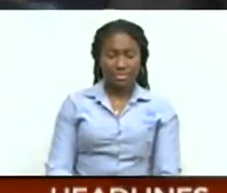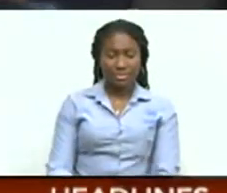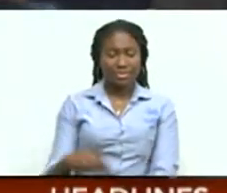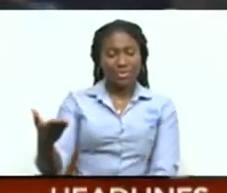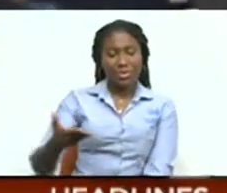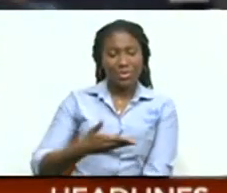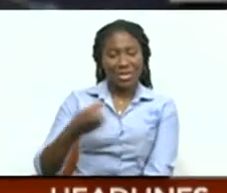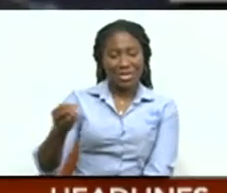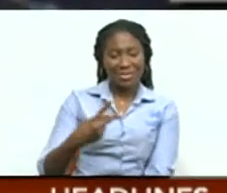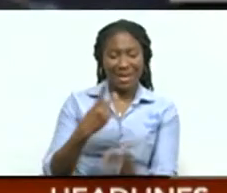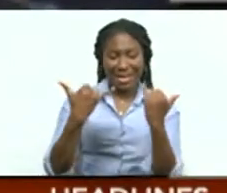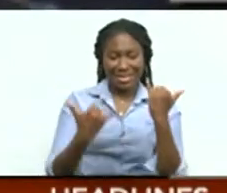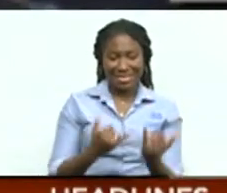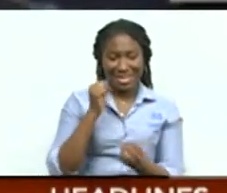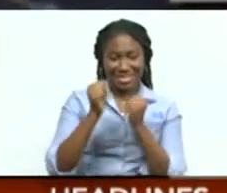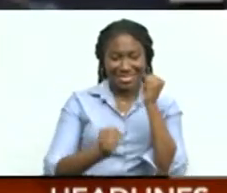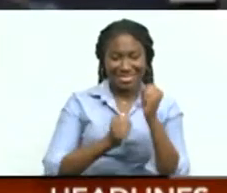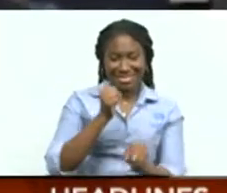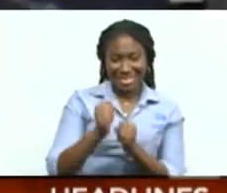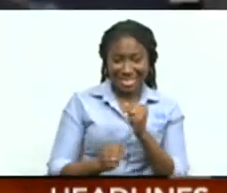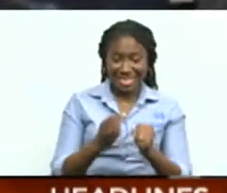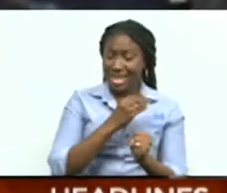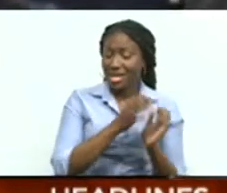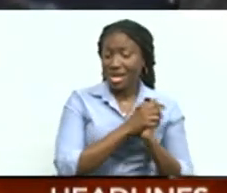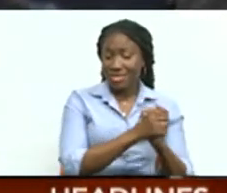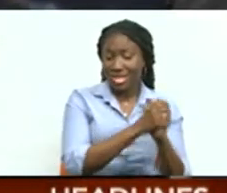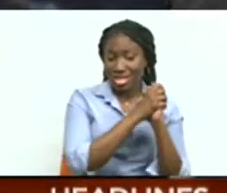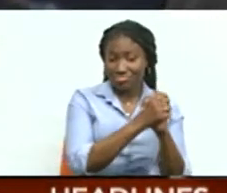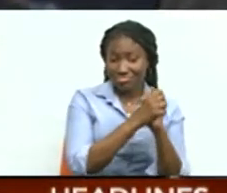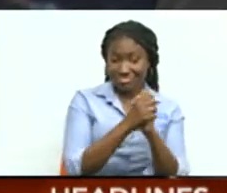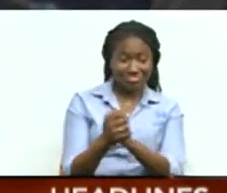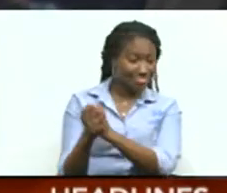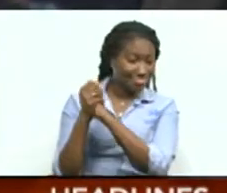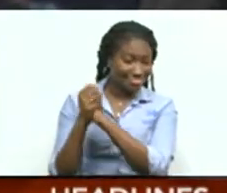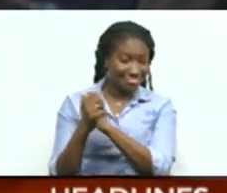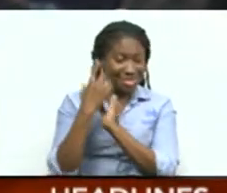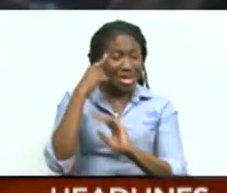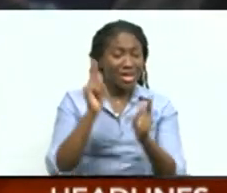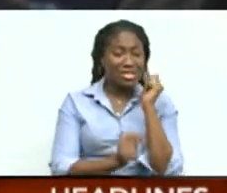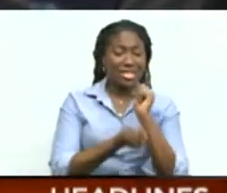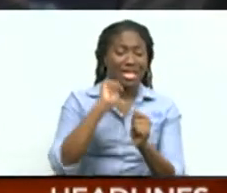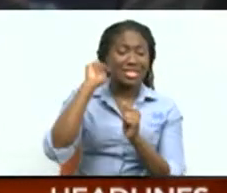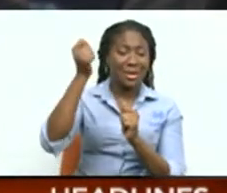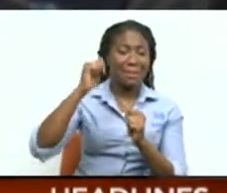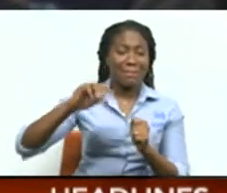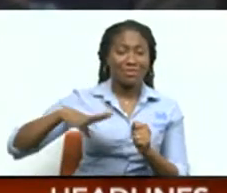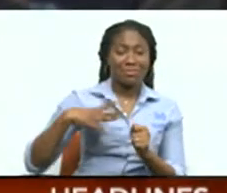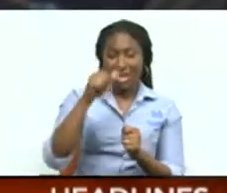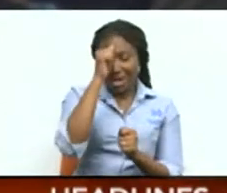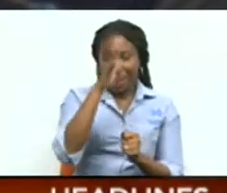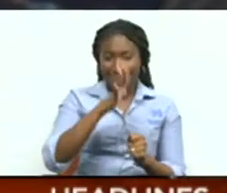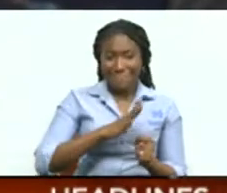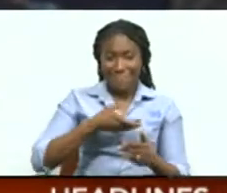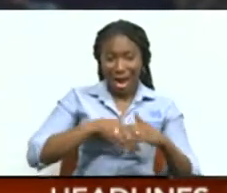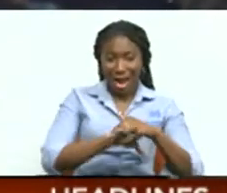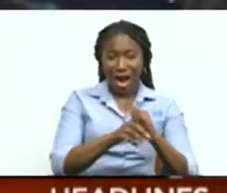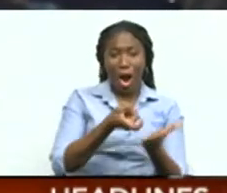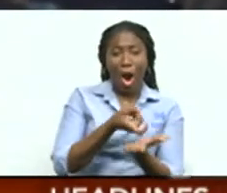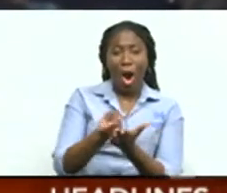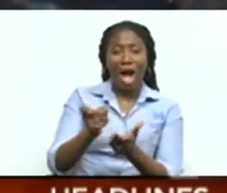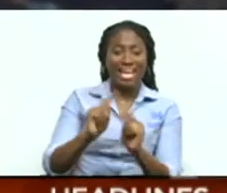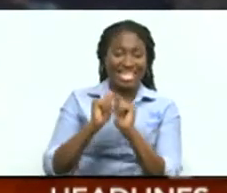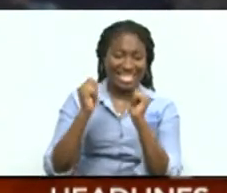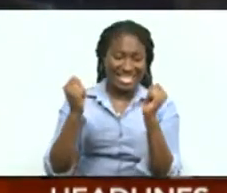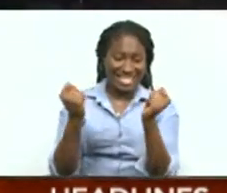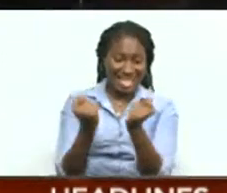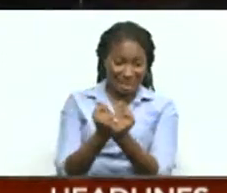Welcome back. It's time for sport now. And congratulations are in order for Trinidad and Tobago's senior men's indoor hockey team, which has qualified for a